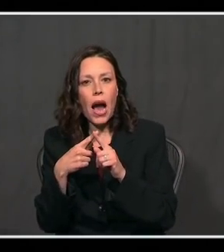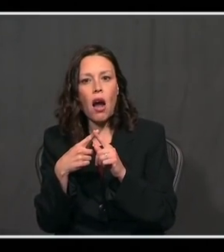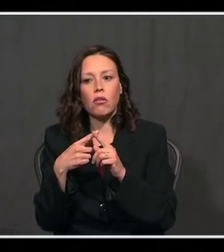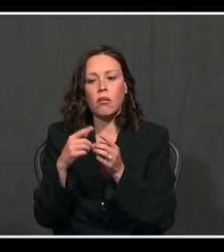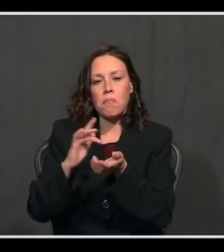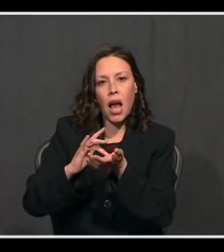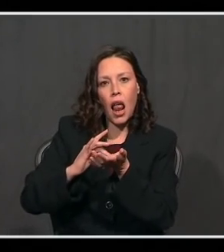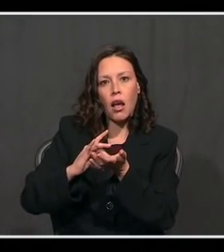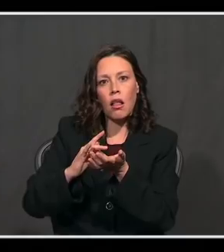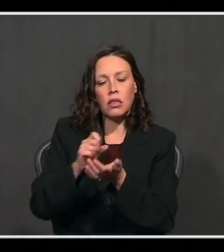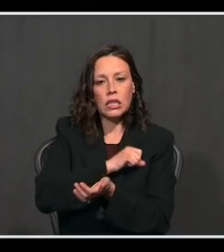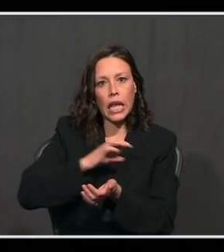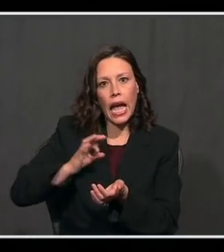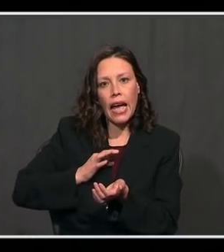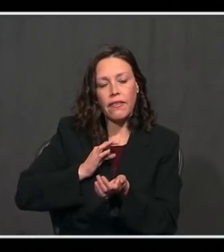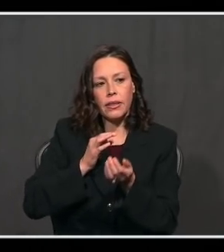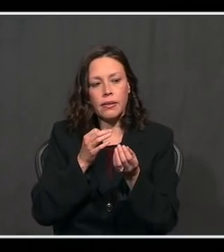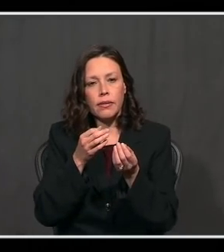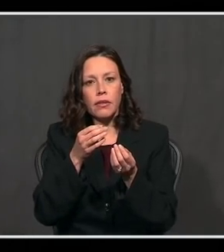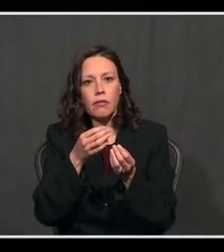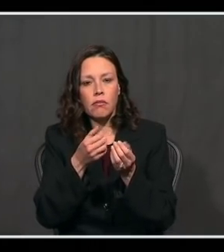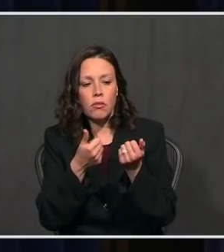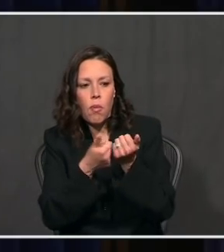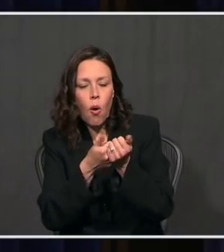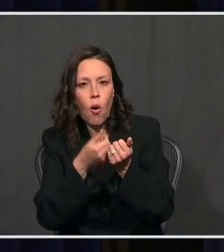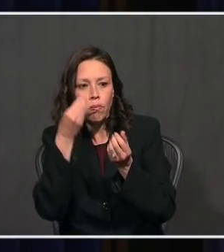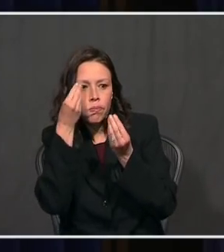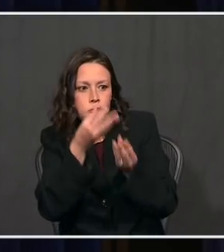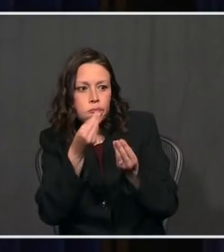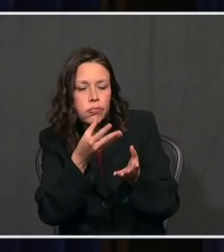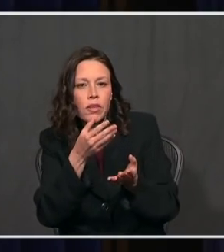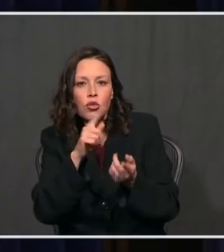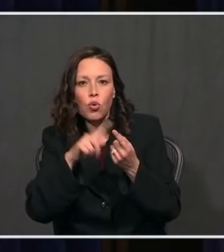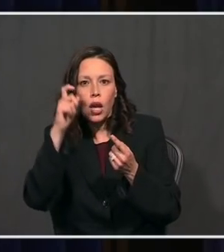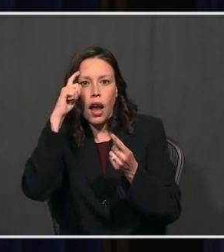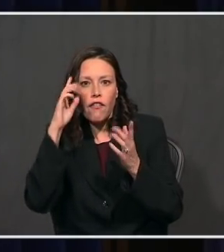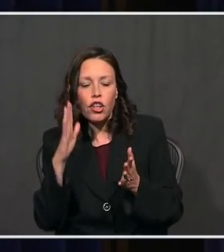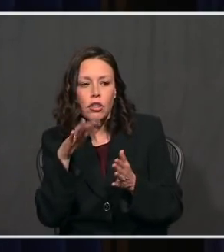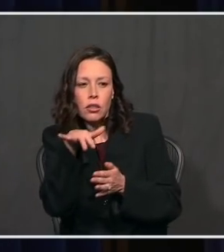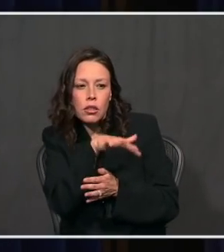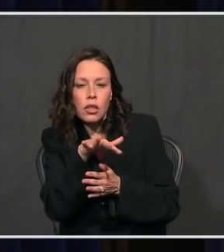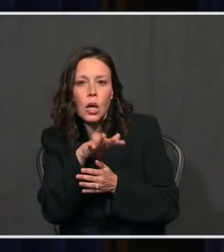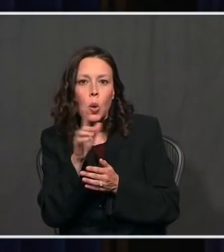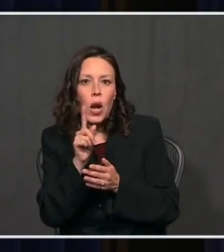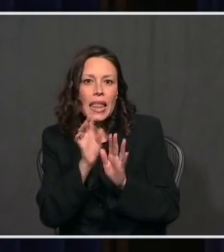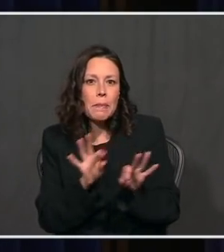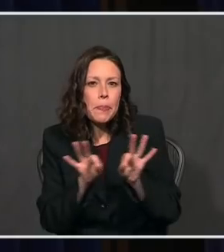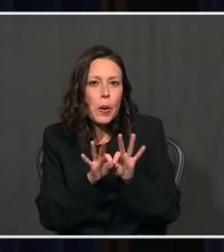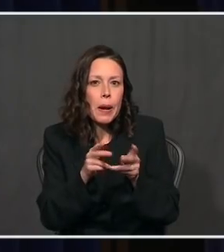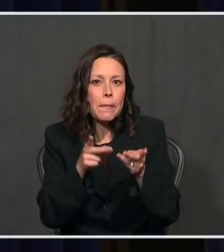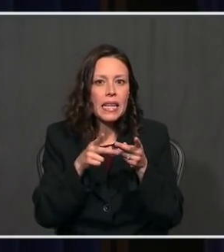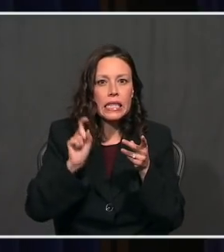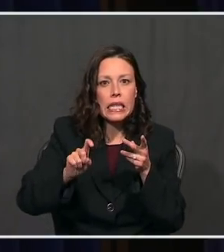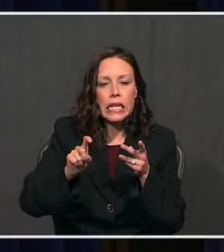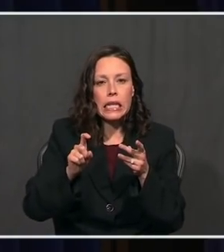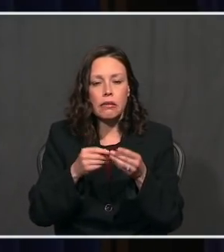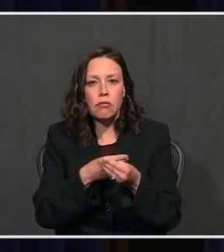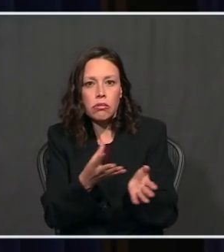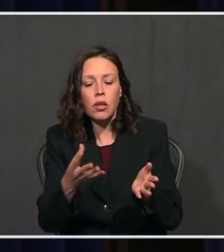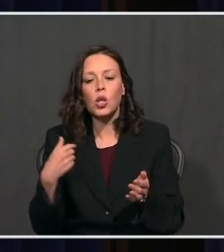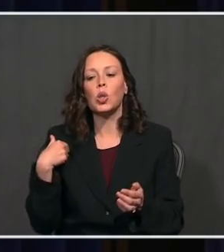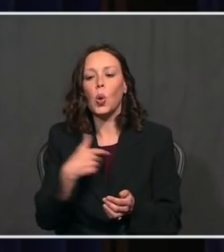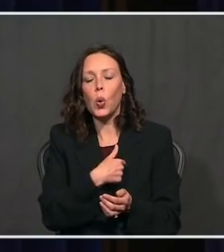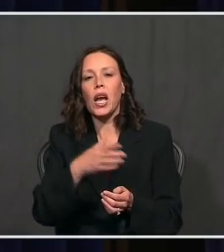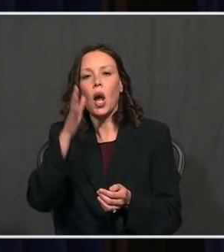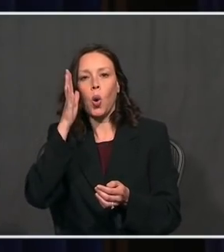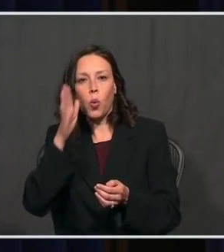professional medical personnel that know their people and their states. Our position is to